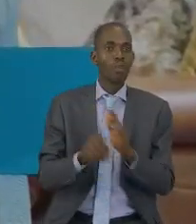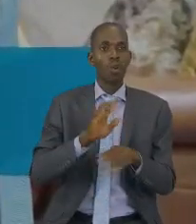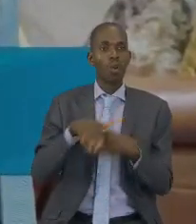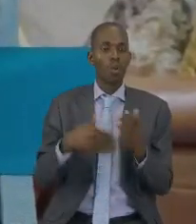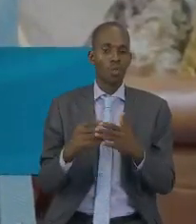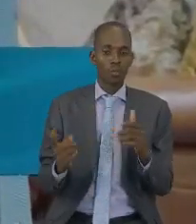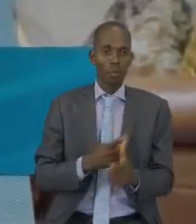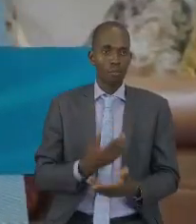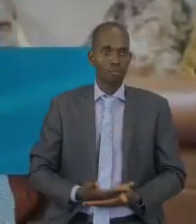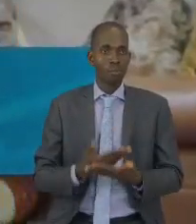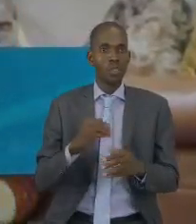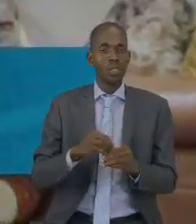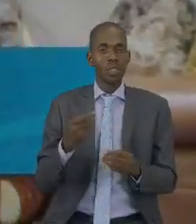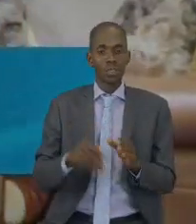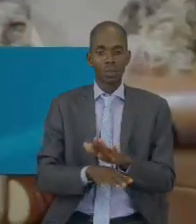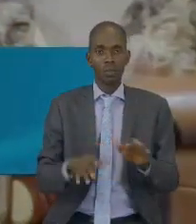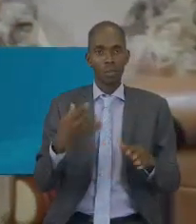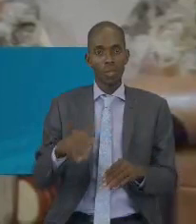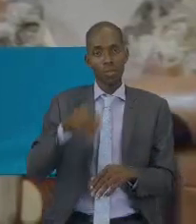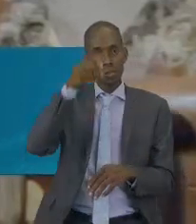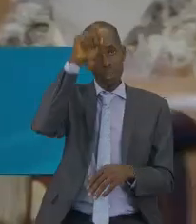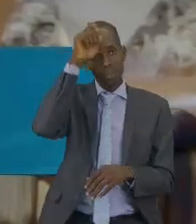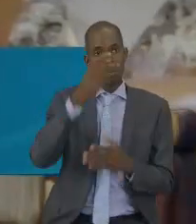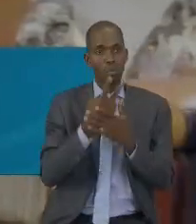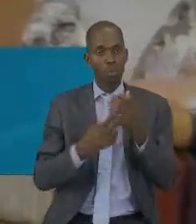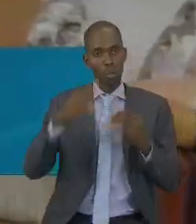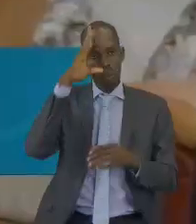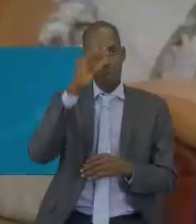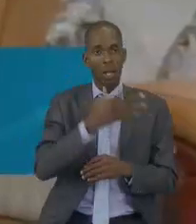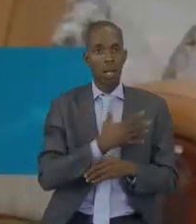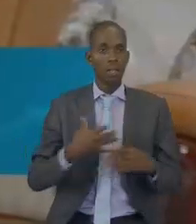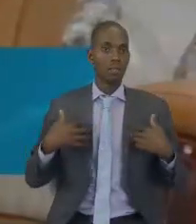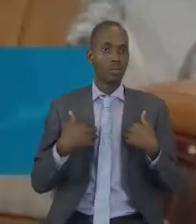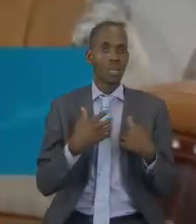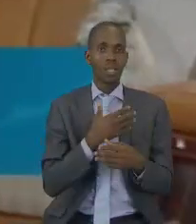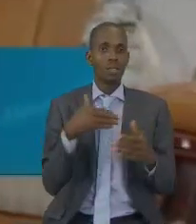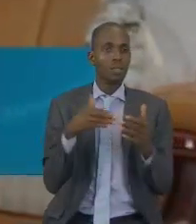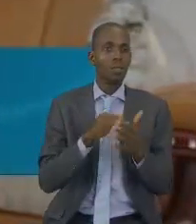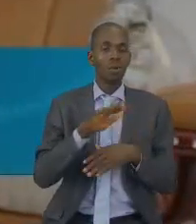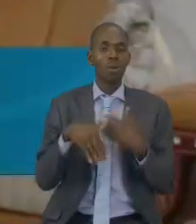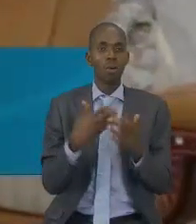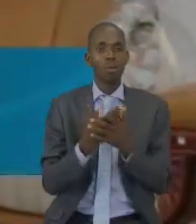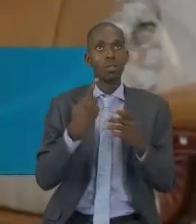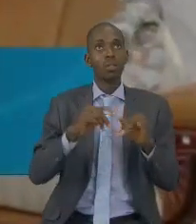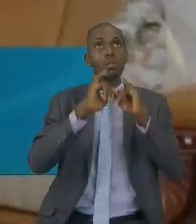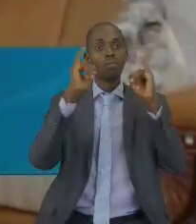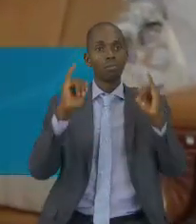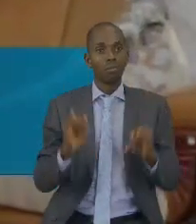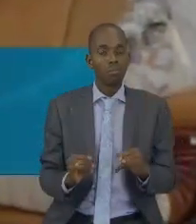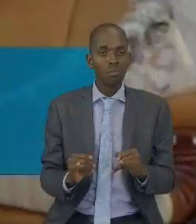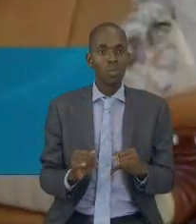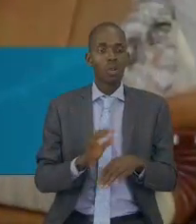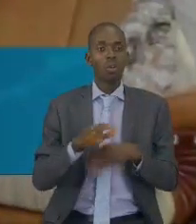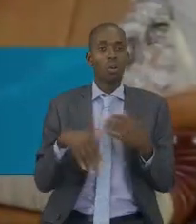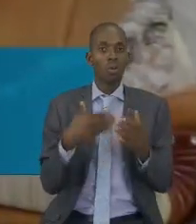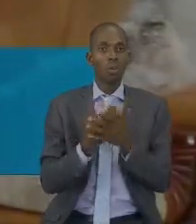the land of Egypt, both man and beast, and against all the gods, all the idols